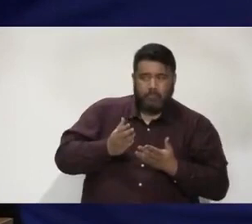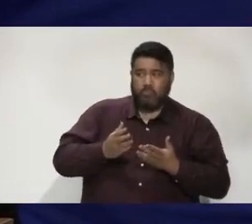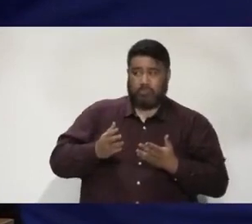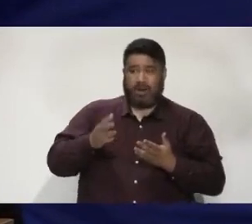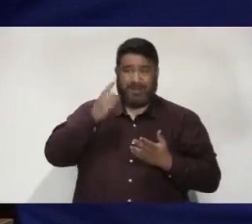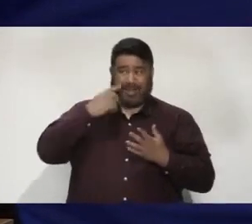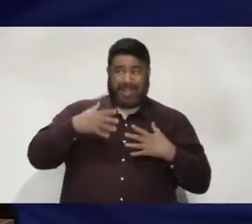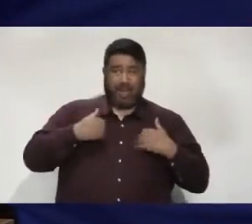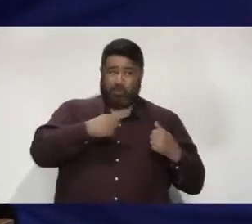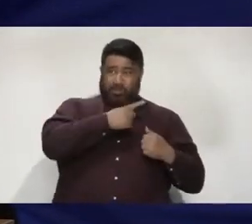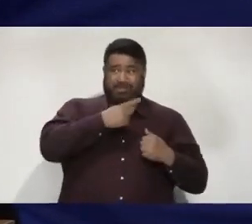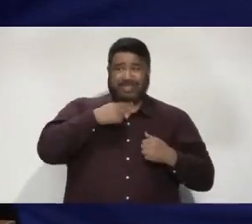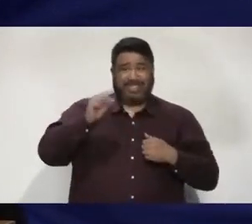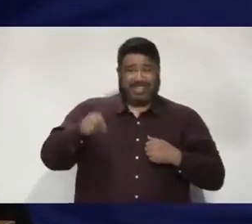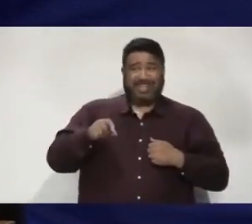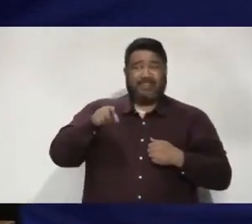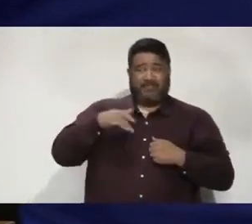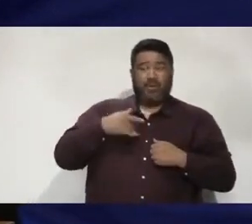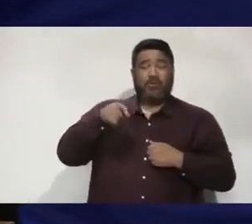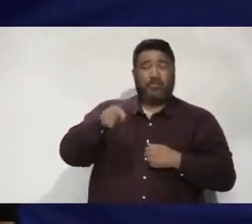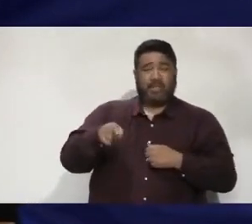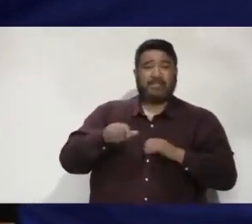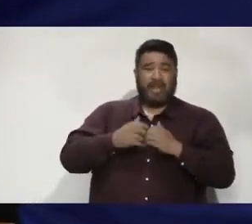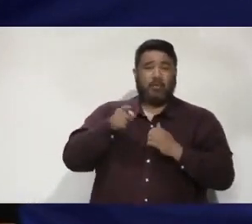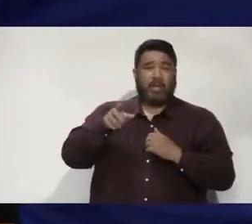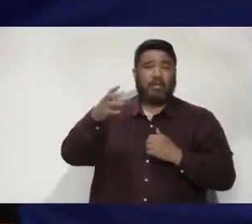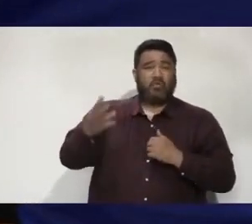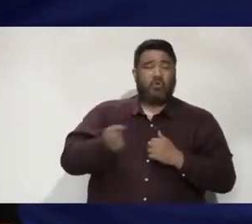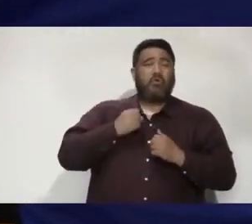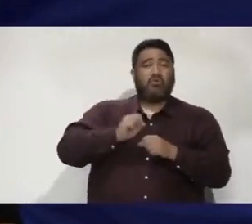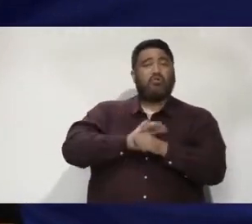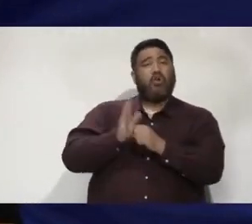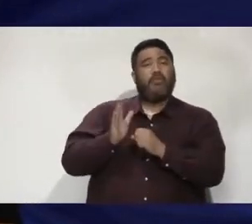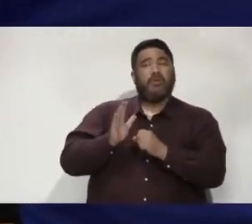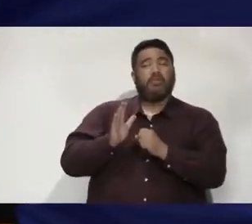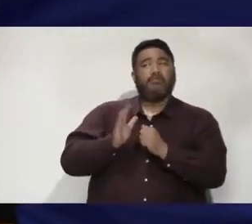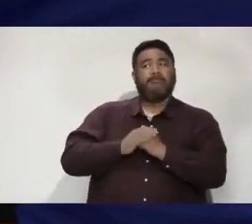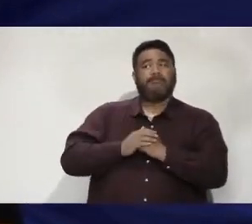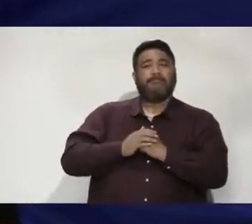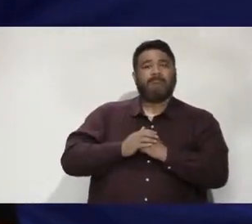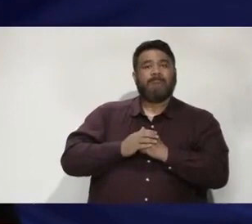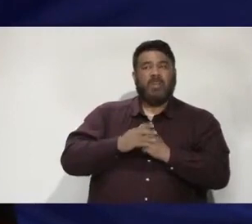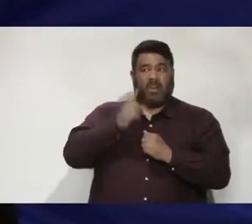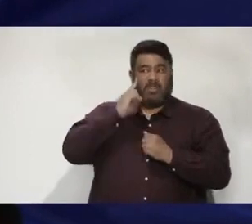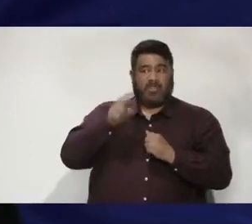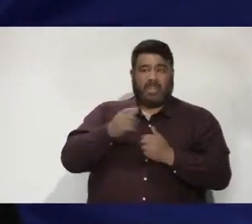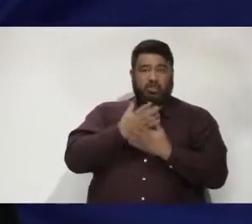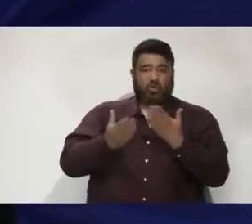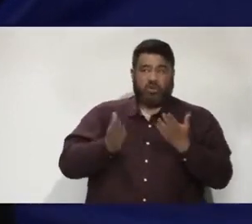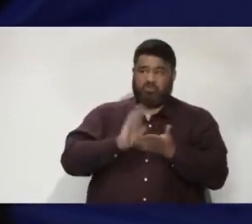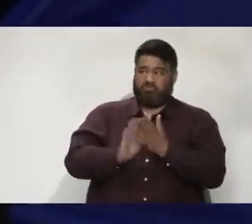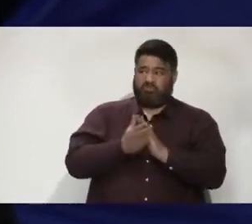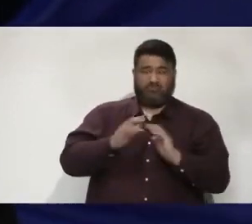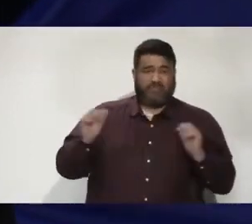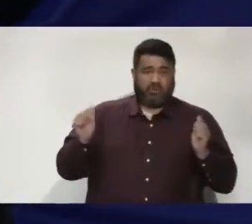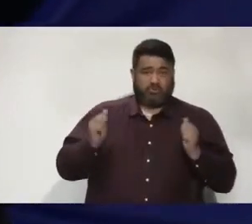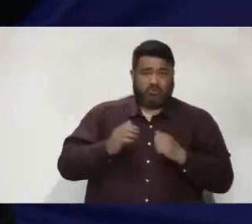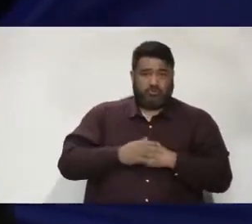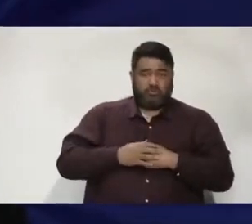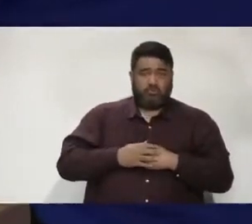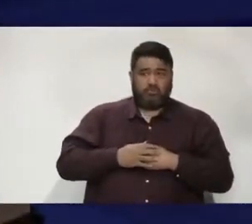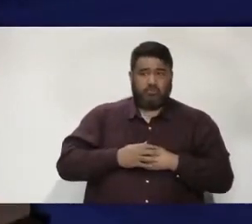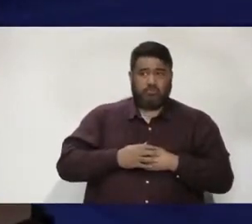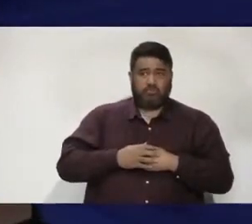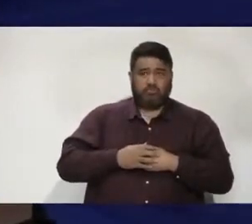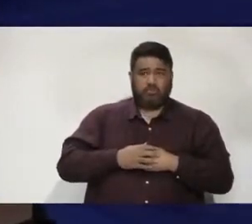be the most likely scenario in terms of how that case was contracted. And there have not been any other cases